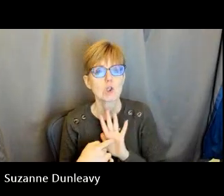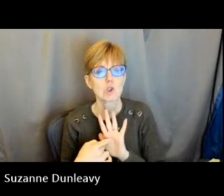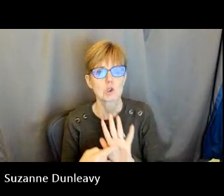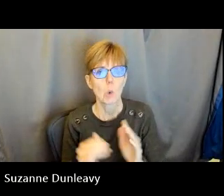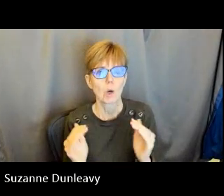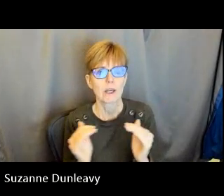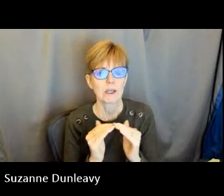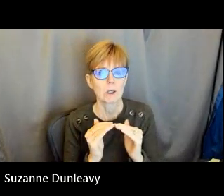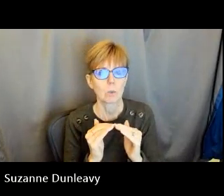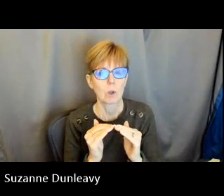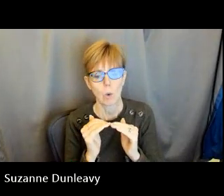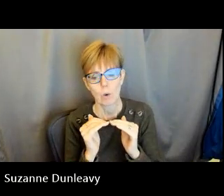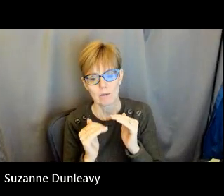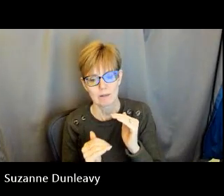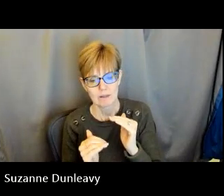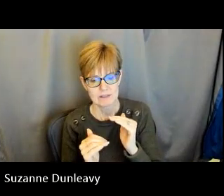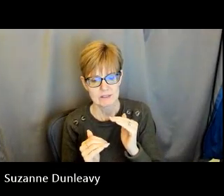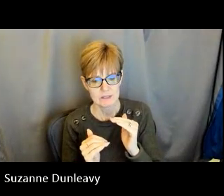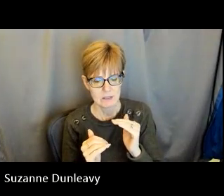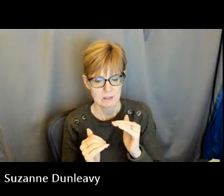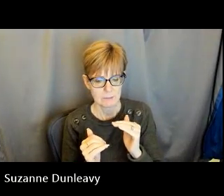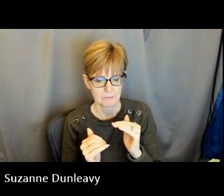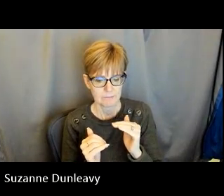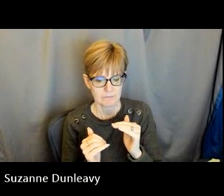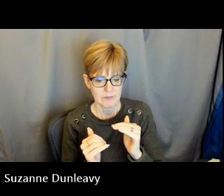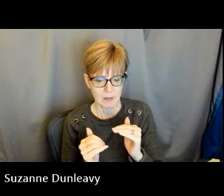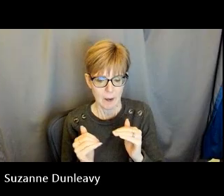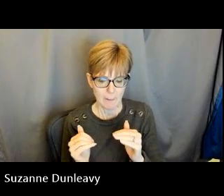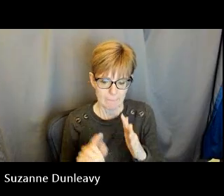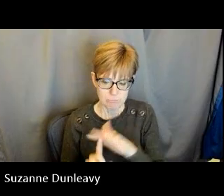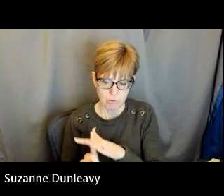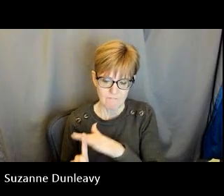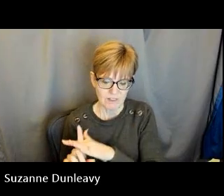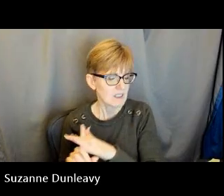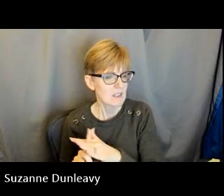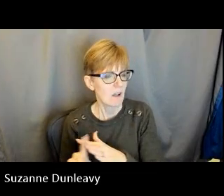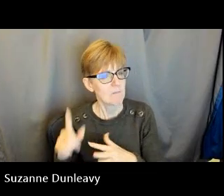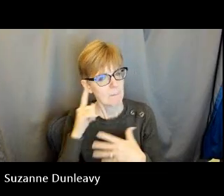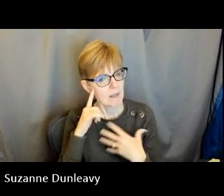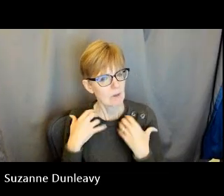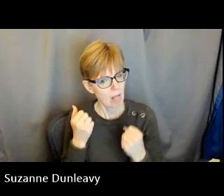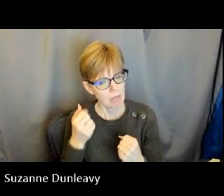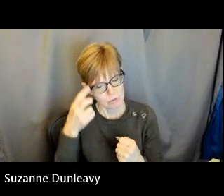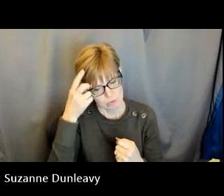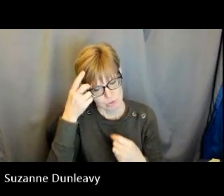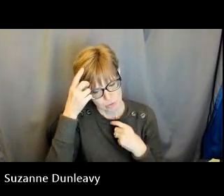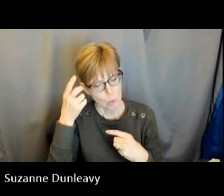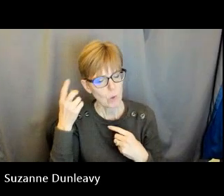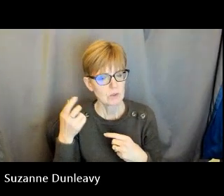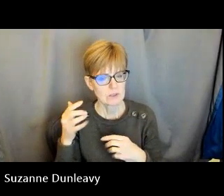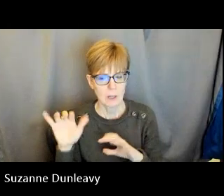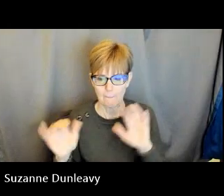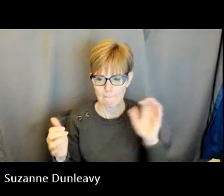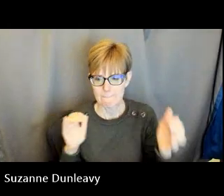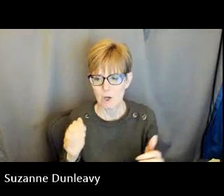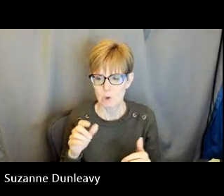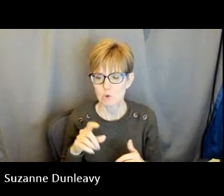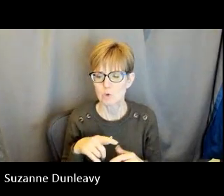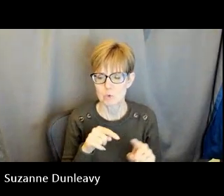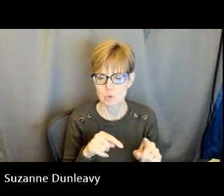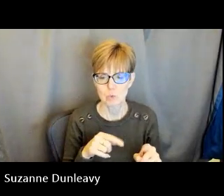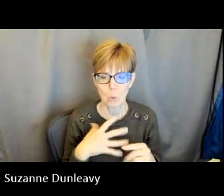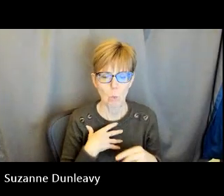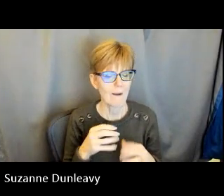lower prevalence of certain mental health disorders than white Americans, and maintain powerful community-driven systems